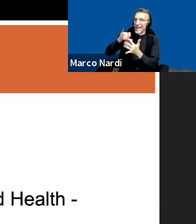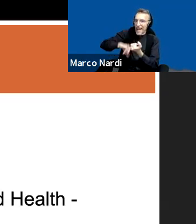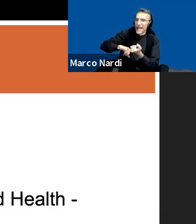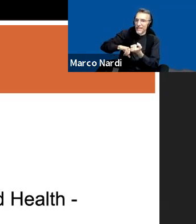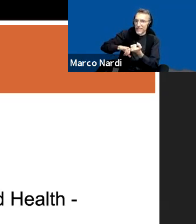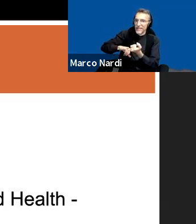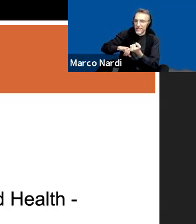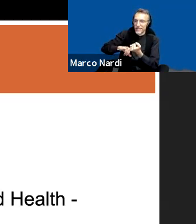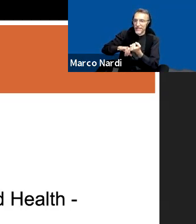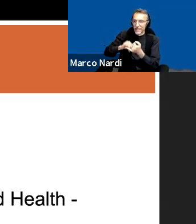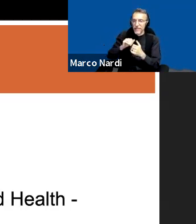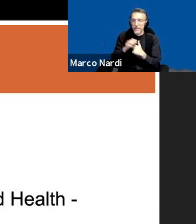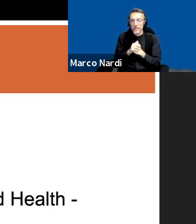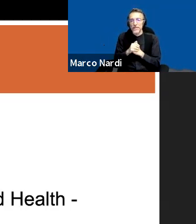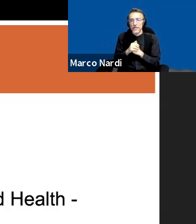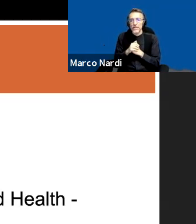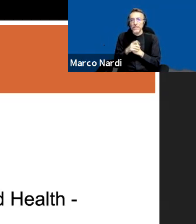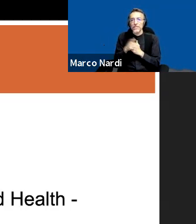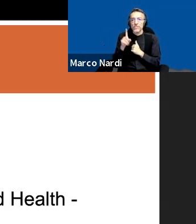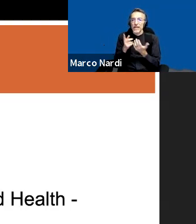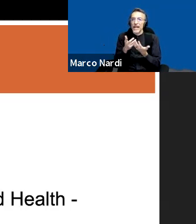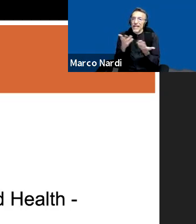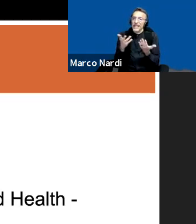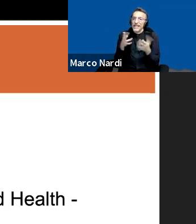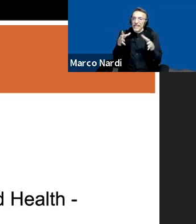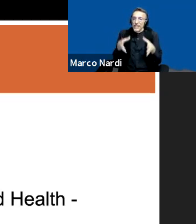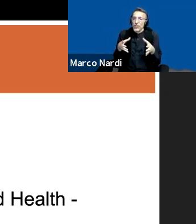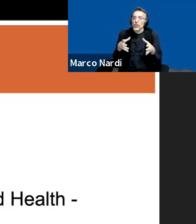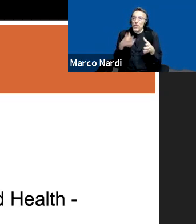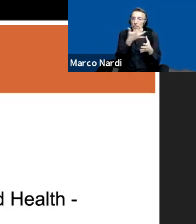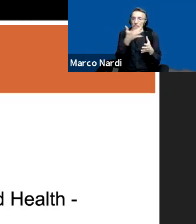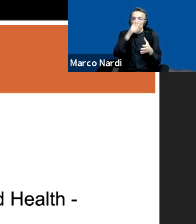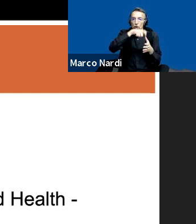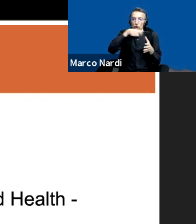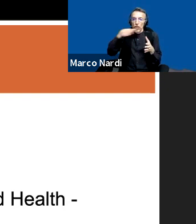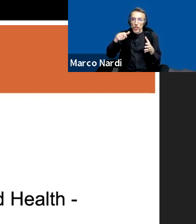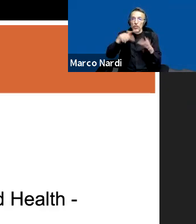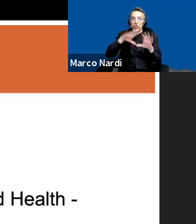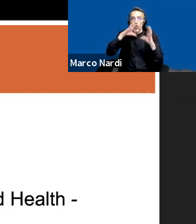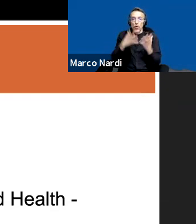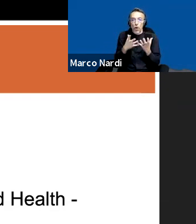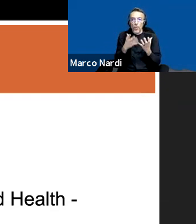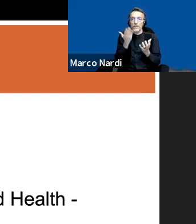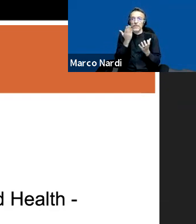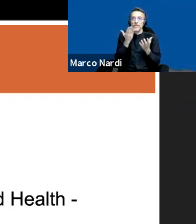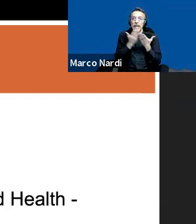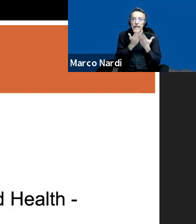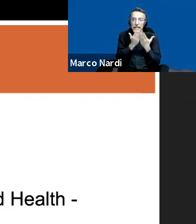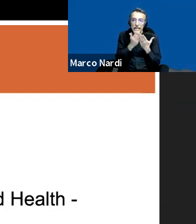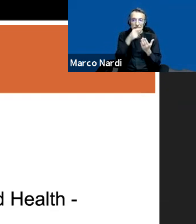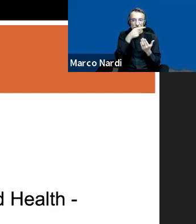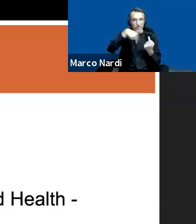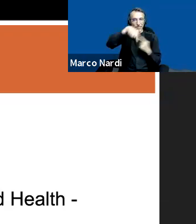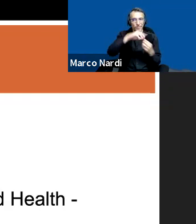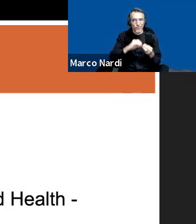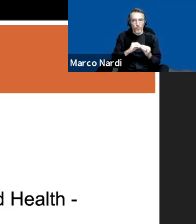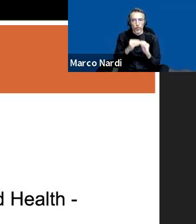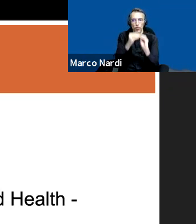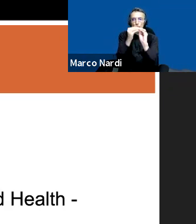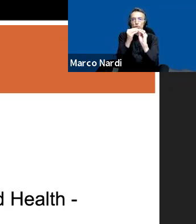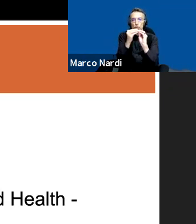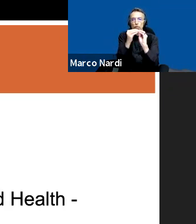significant number of members of the School of Global Studies who contribute to it. And they've produced a very